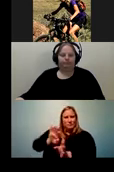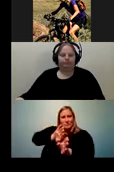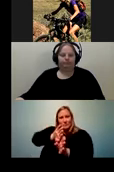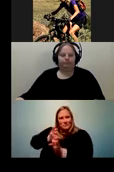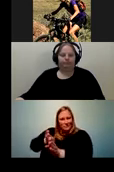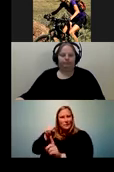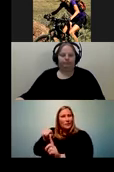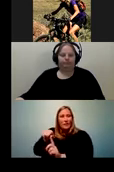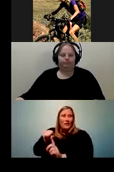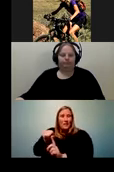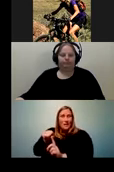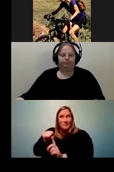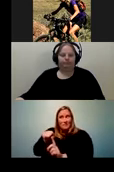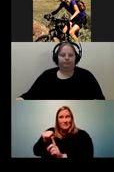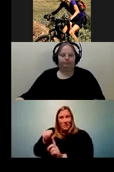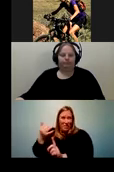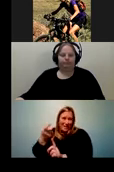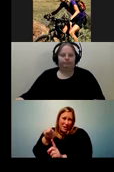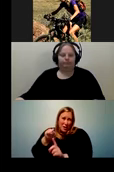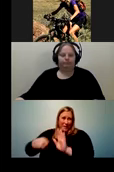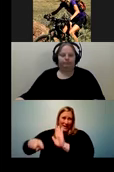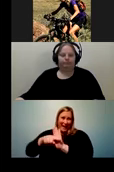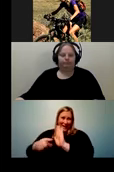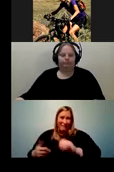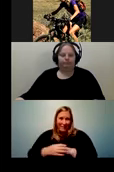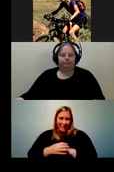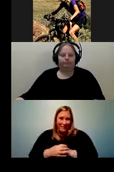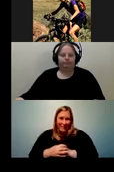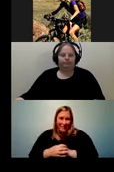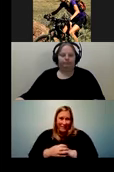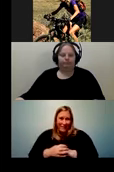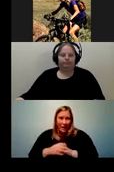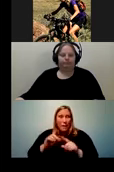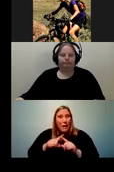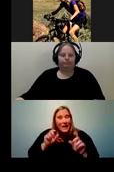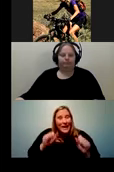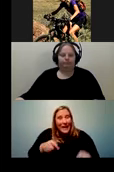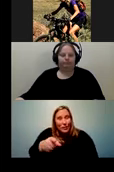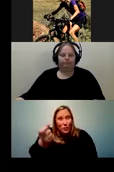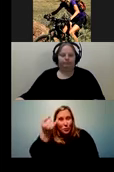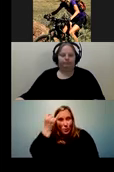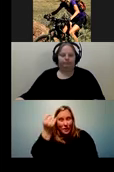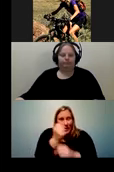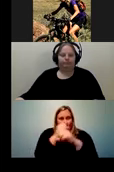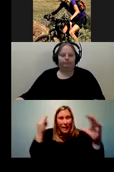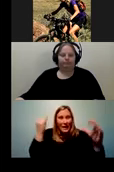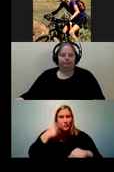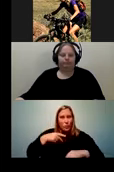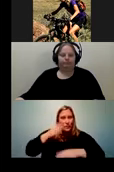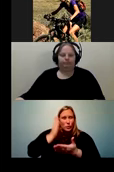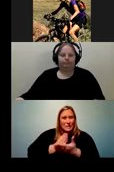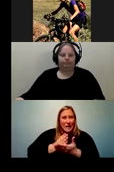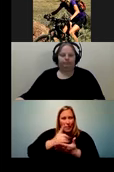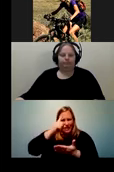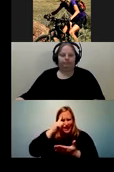of a deficit here. And also, a miracle. Can you imagine if we had to stop and think about every